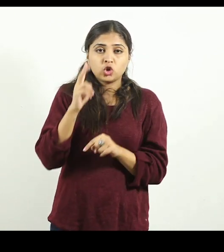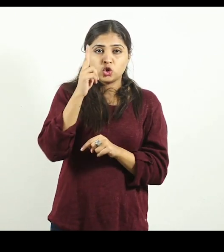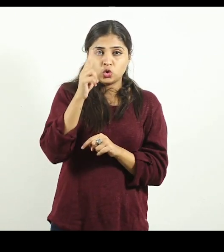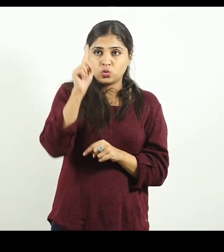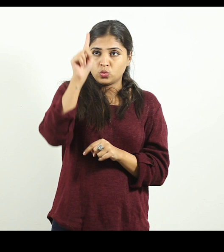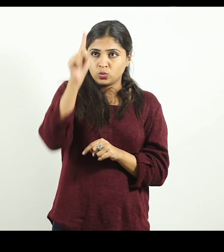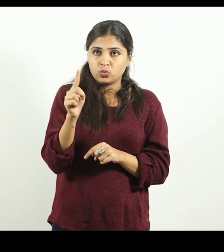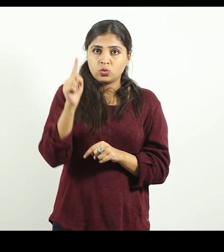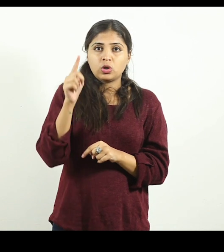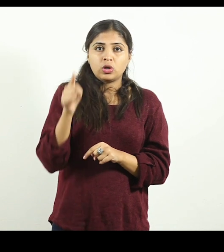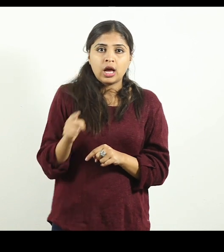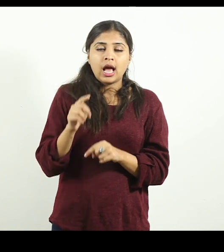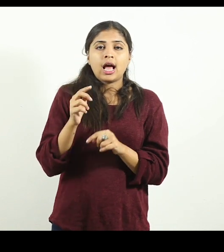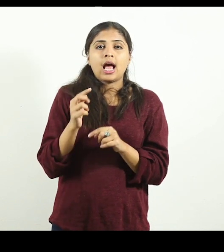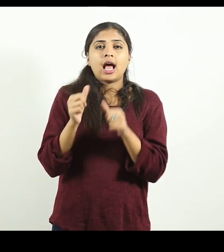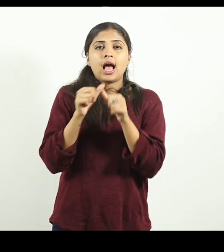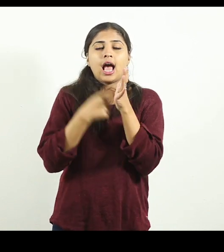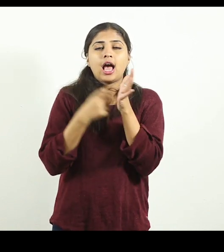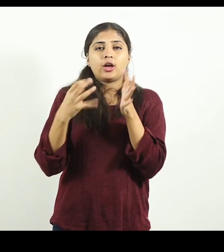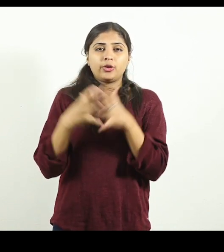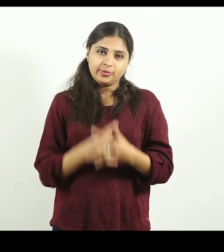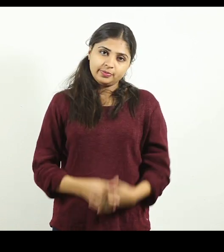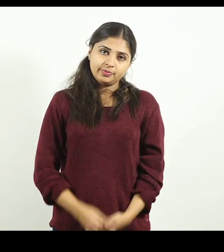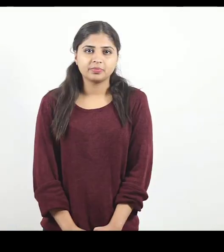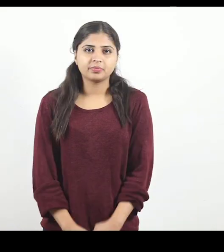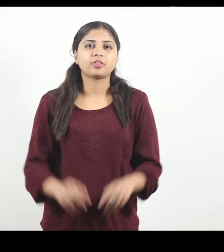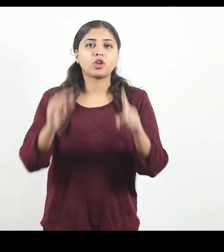into a two-headed arrow.